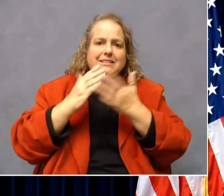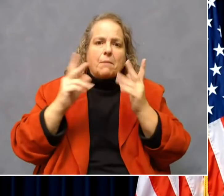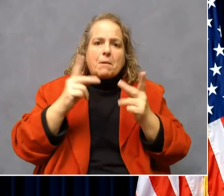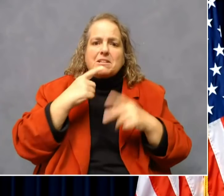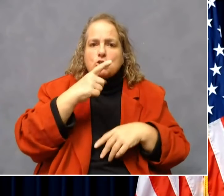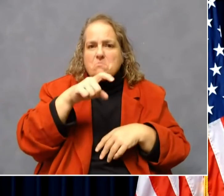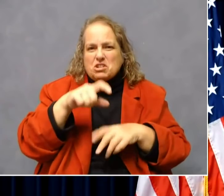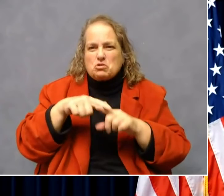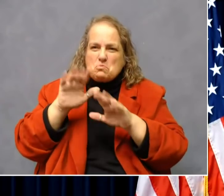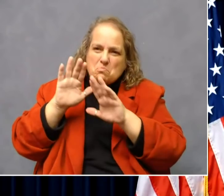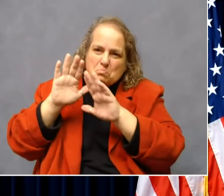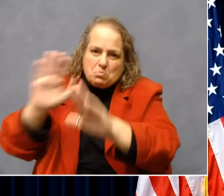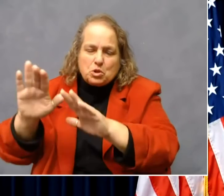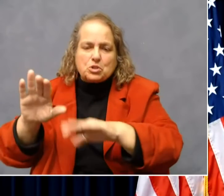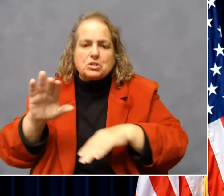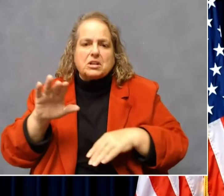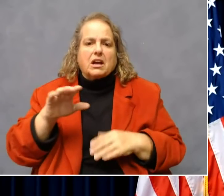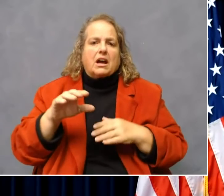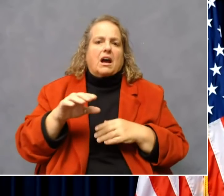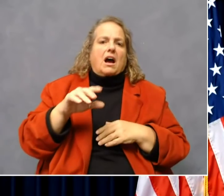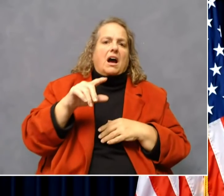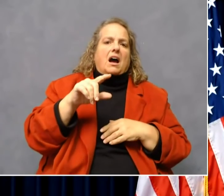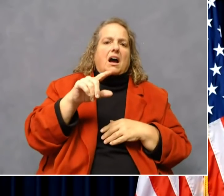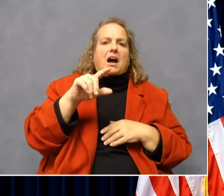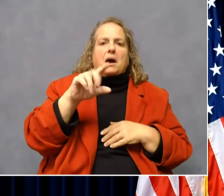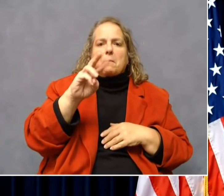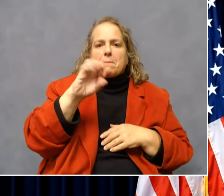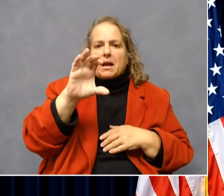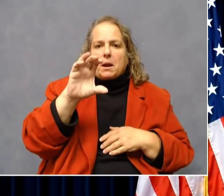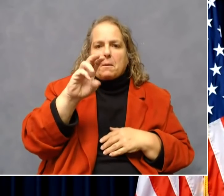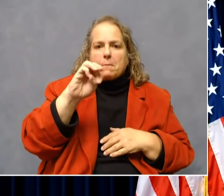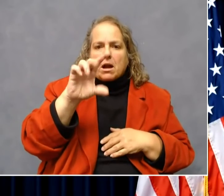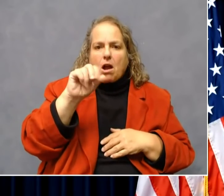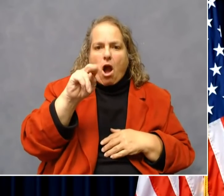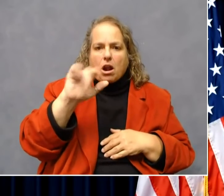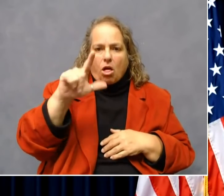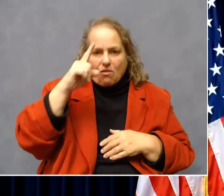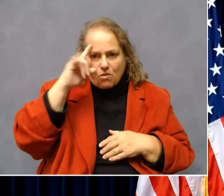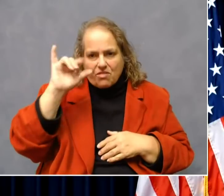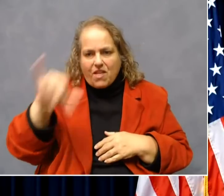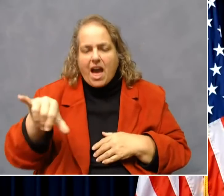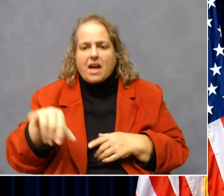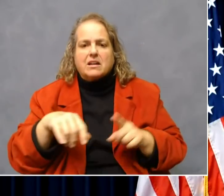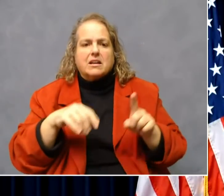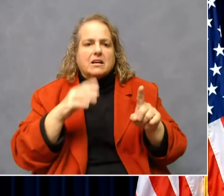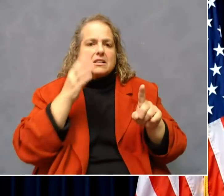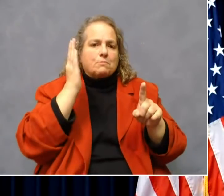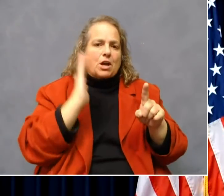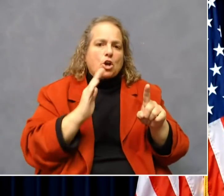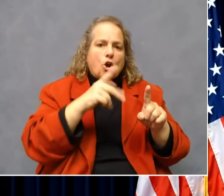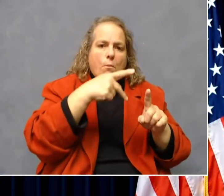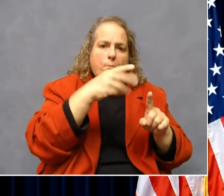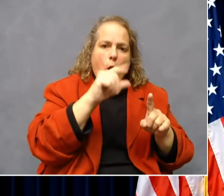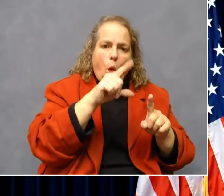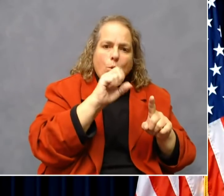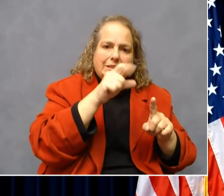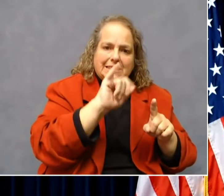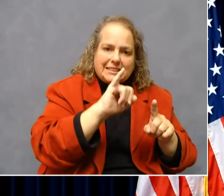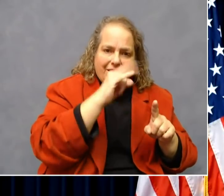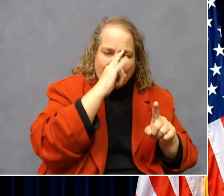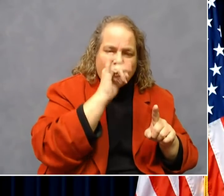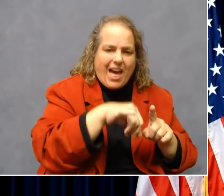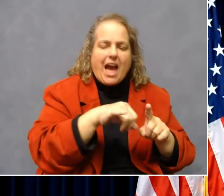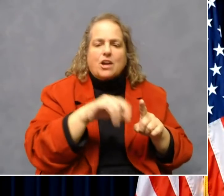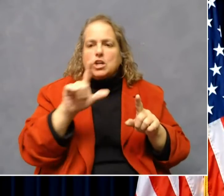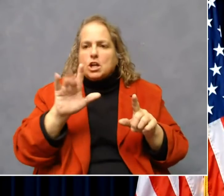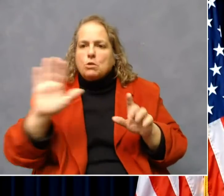this, or you need to push Speaker Pelosi for that. My goal is to push for Kentuckians. I want to